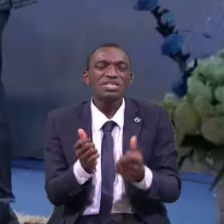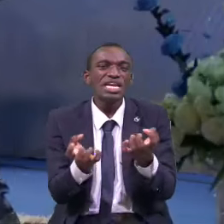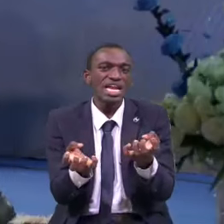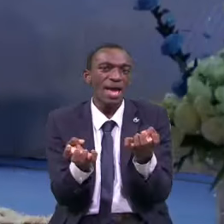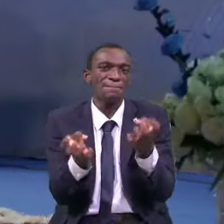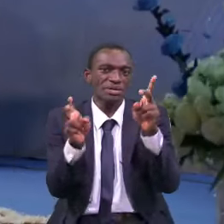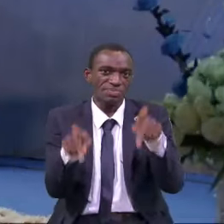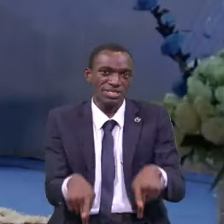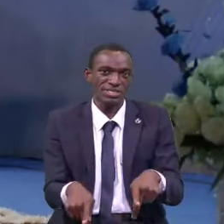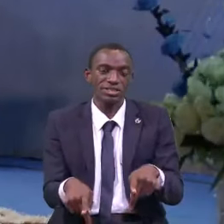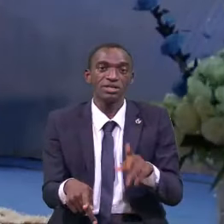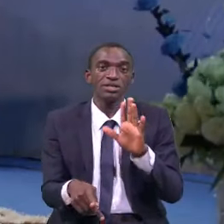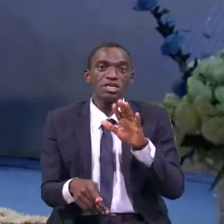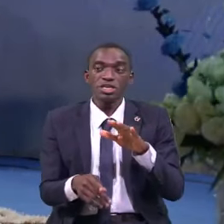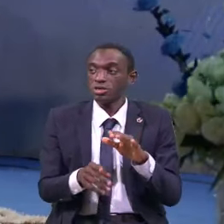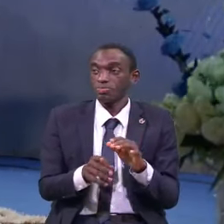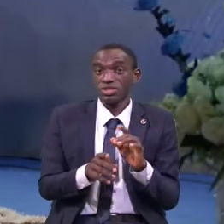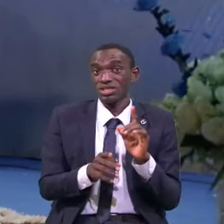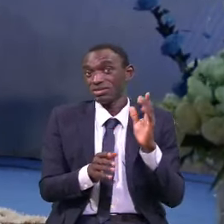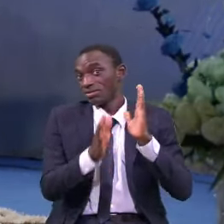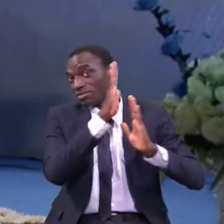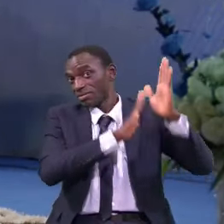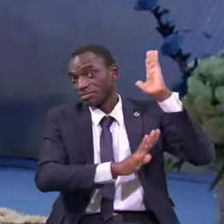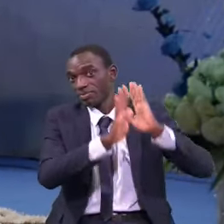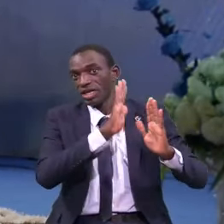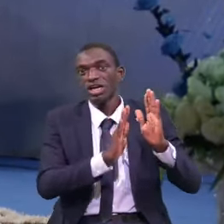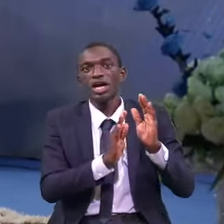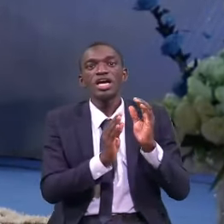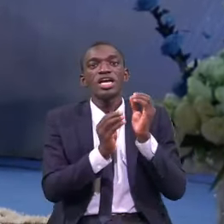And it tells us that when a leper was coming,